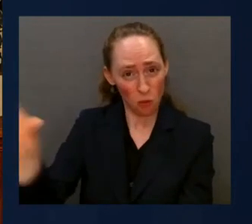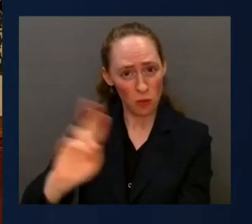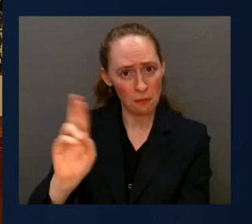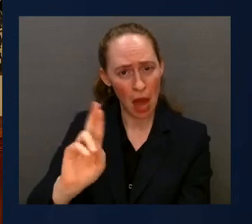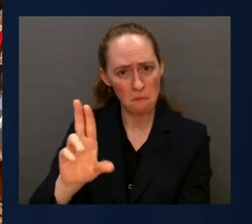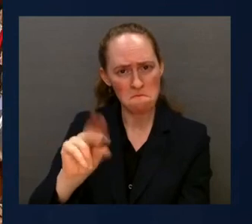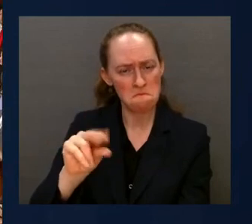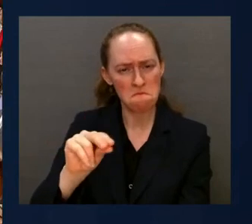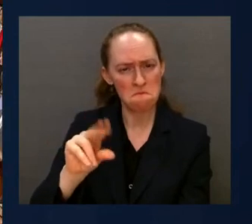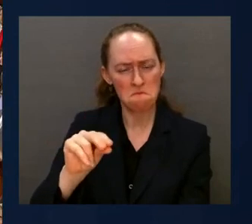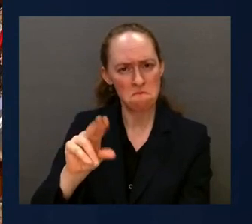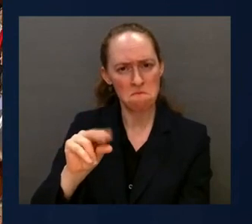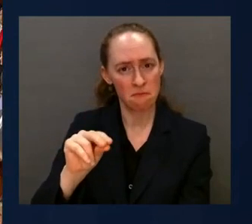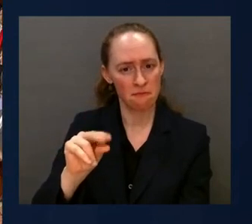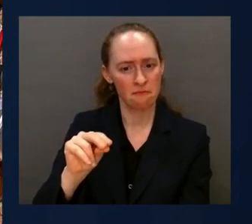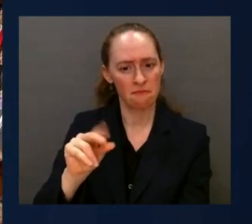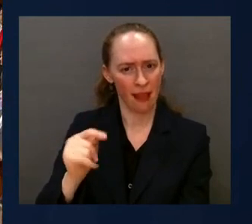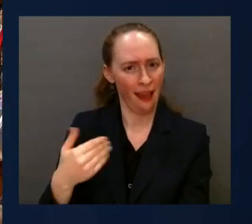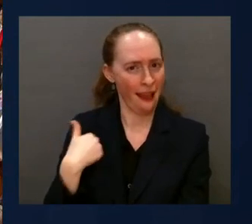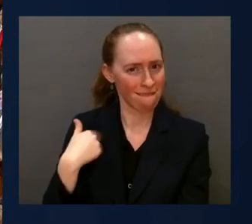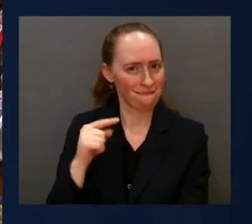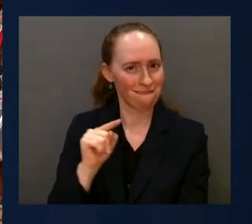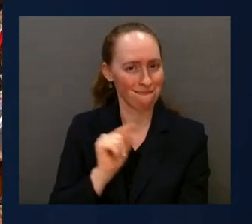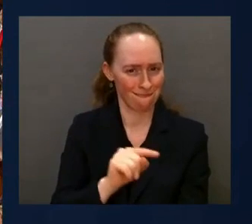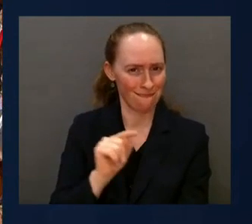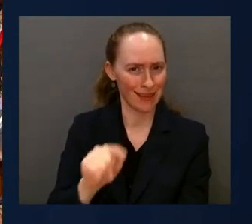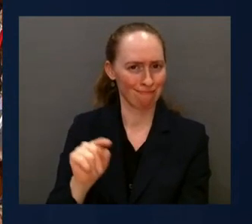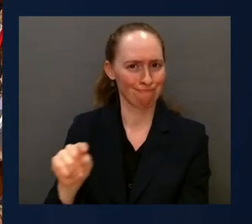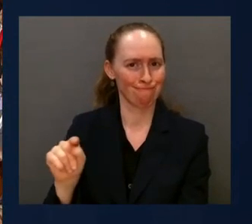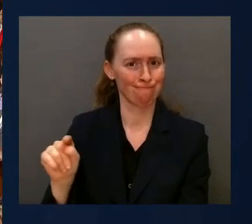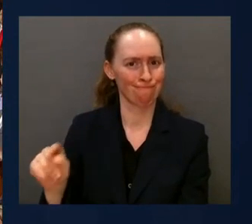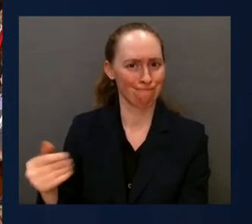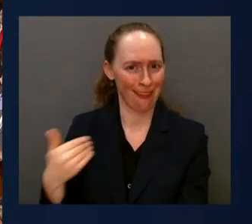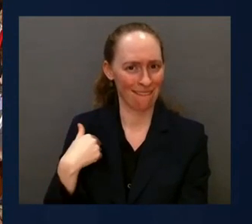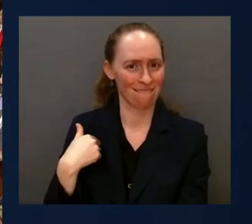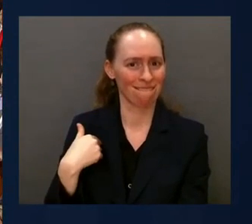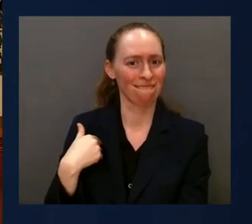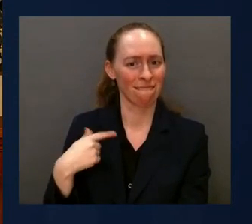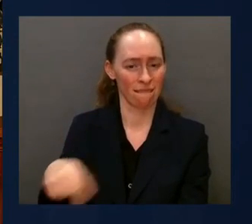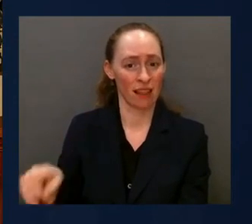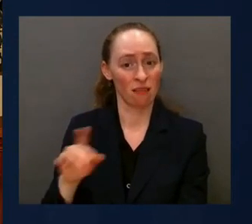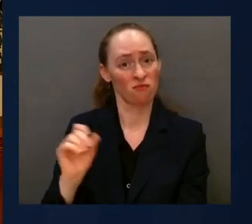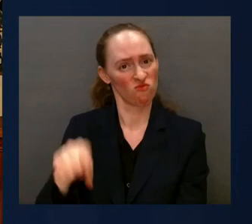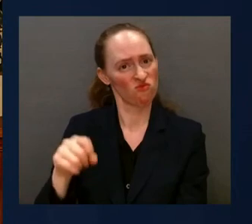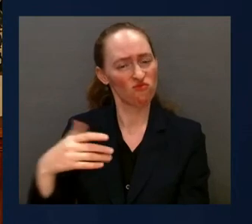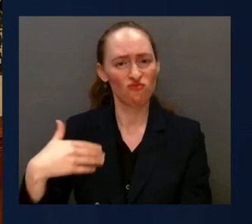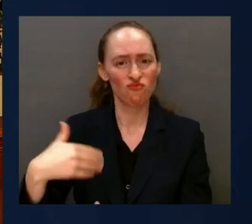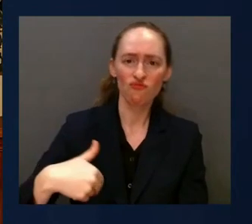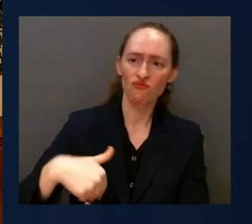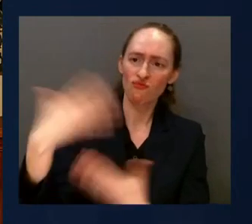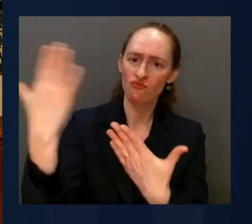But it's being proposed by individuals. I'm not politely not naming them, but it's being proposed by some of you.